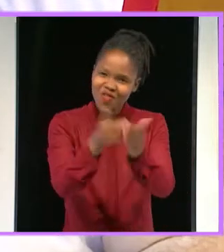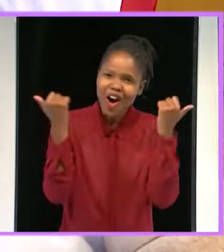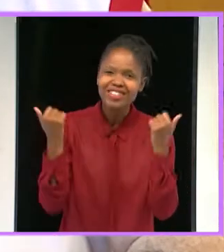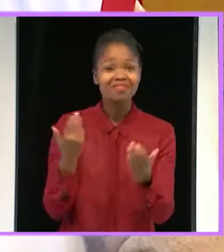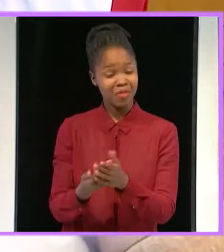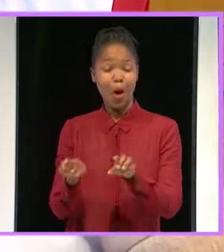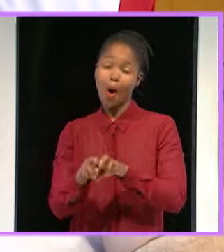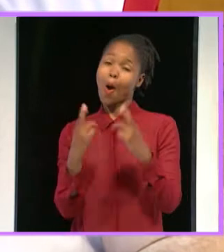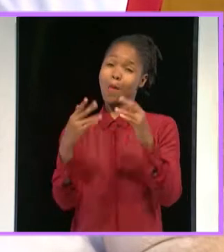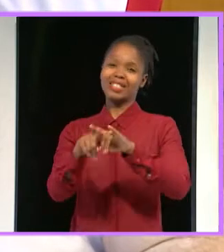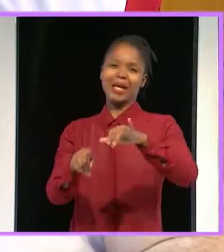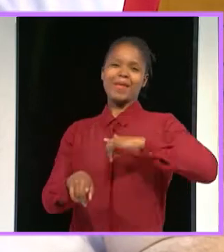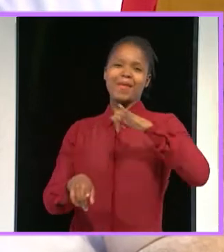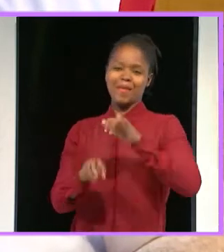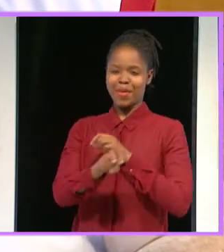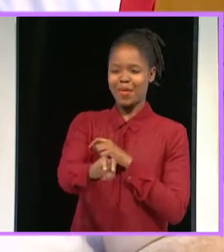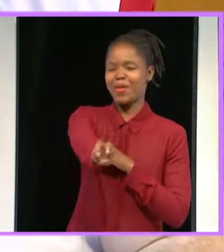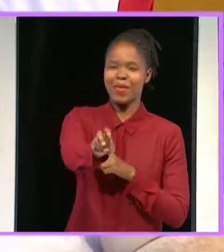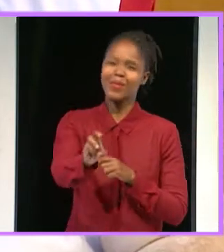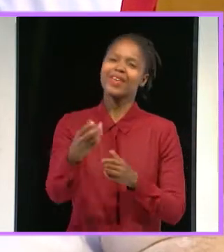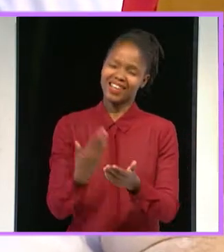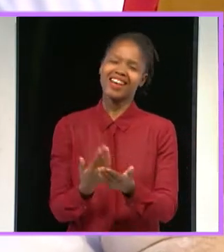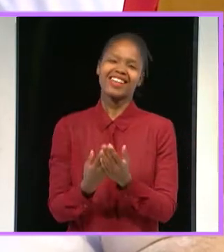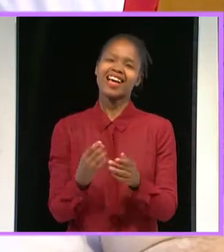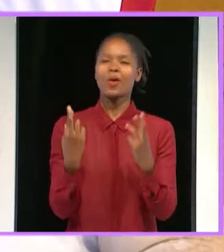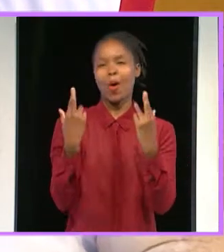going crazy. But yeah.